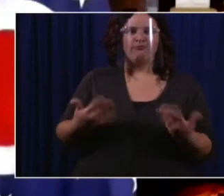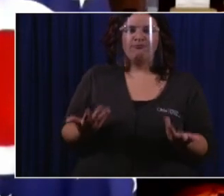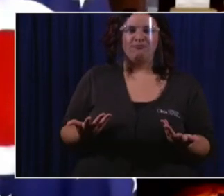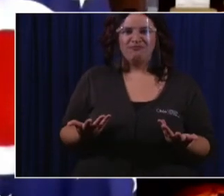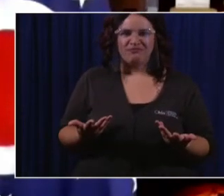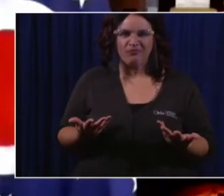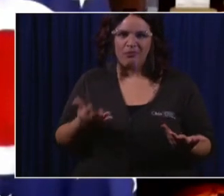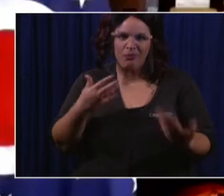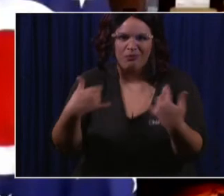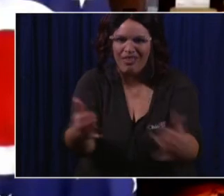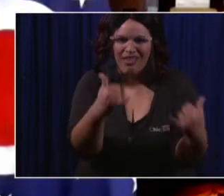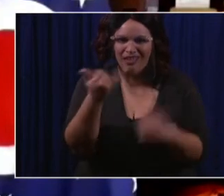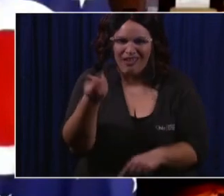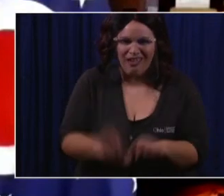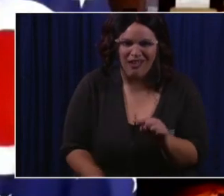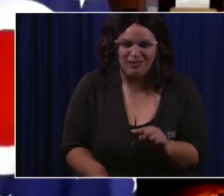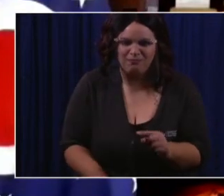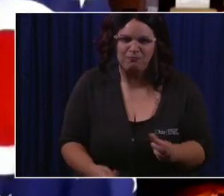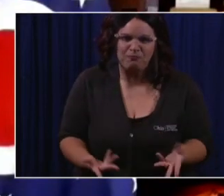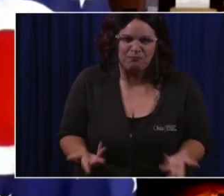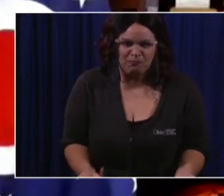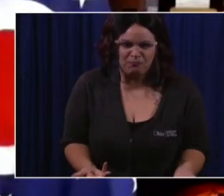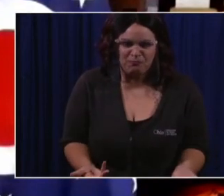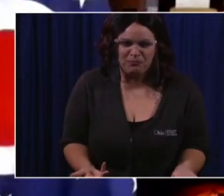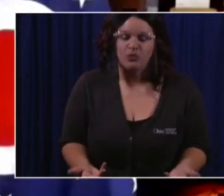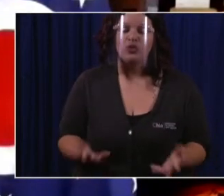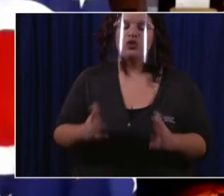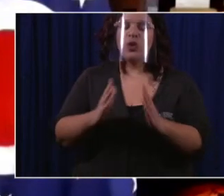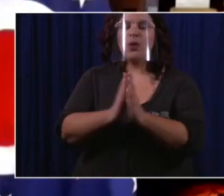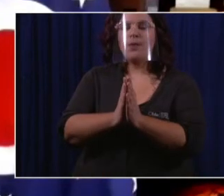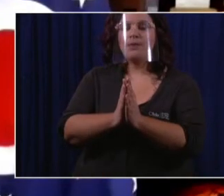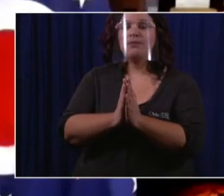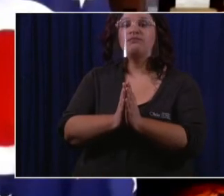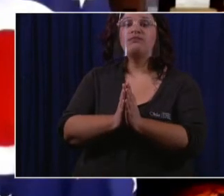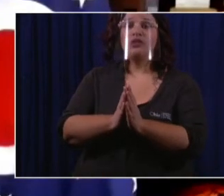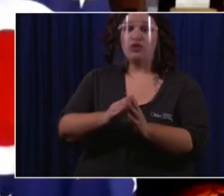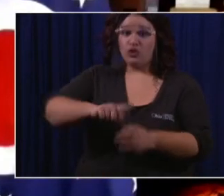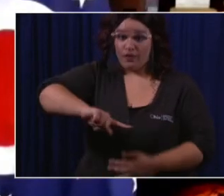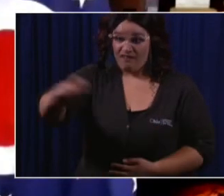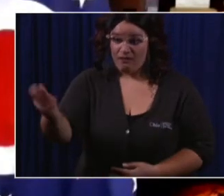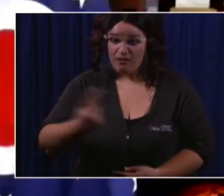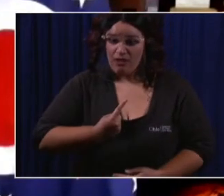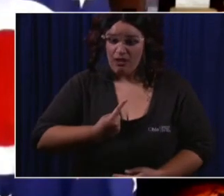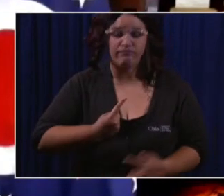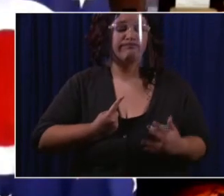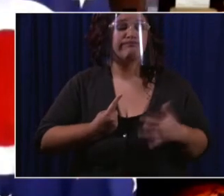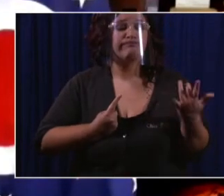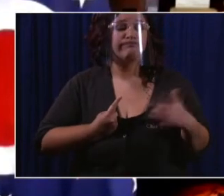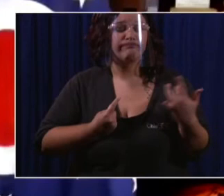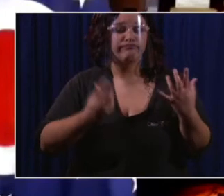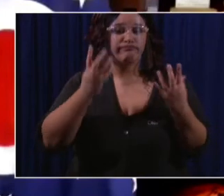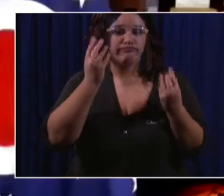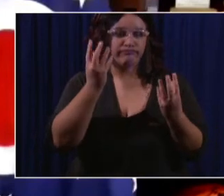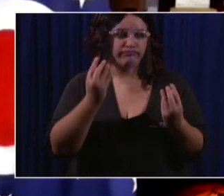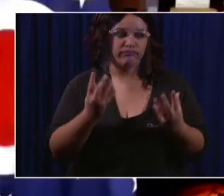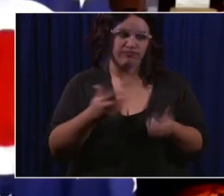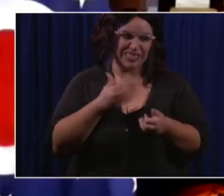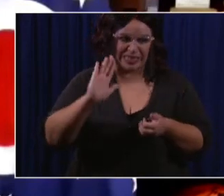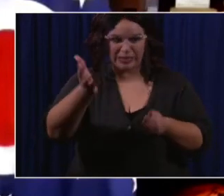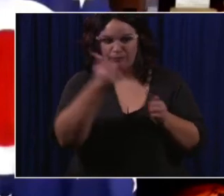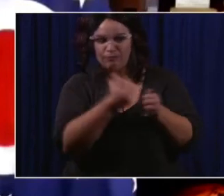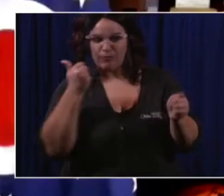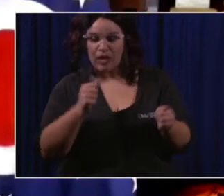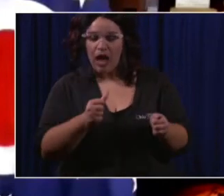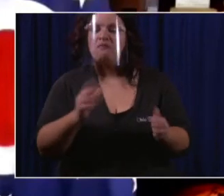I will, in response to the question, do a follow-up with the Ohio High School Athletic Association, get the latest report, and come